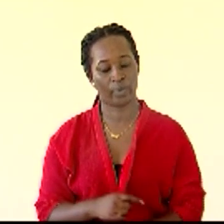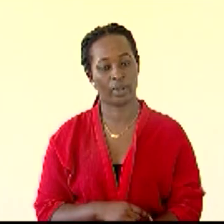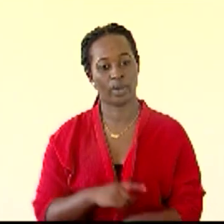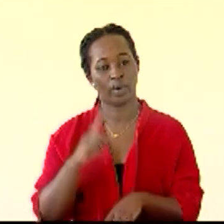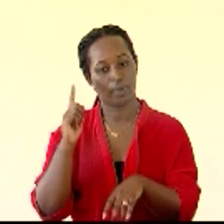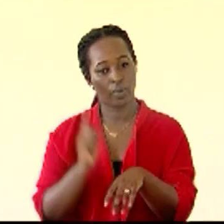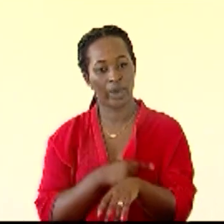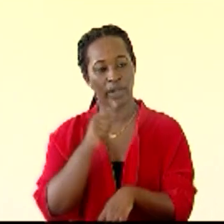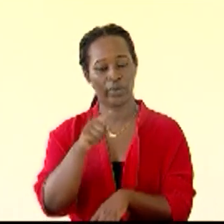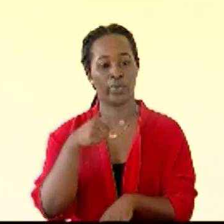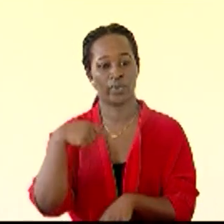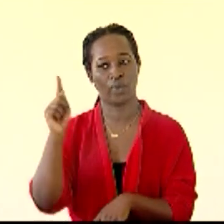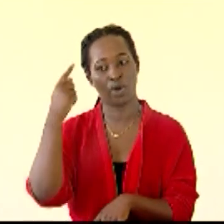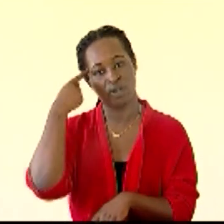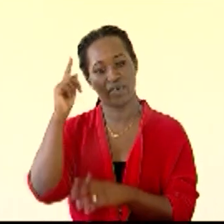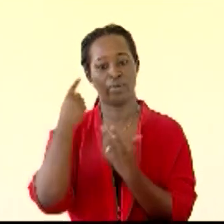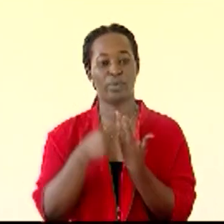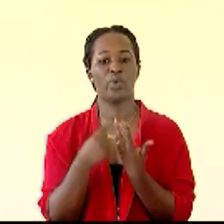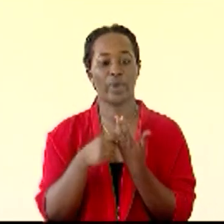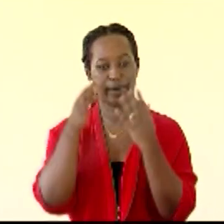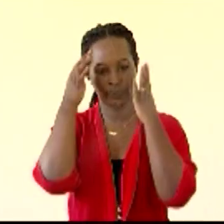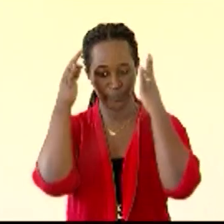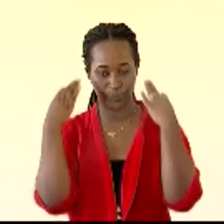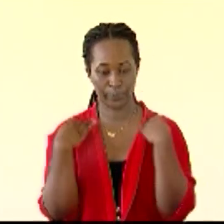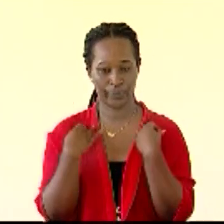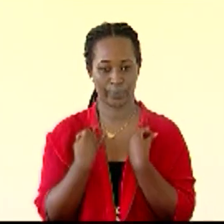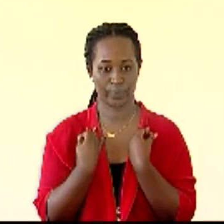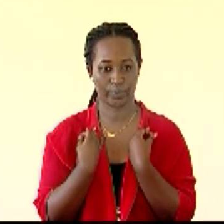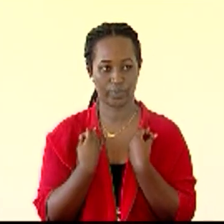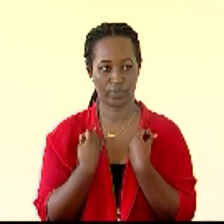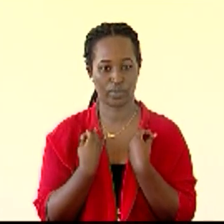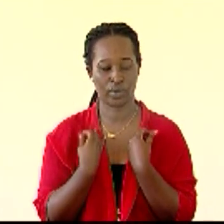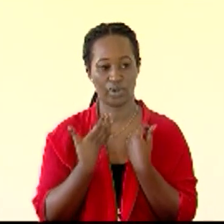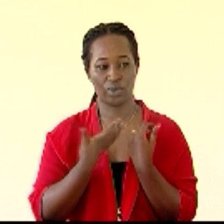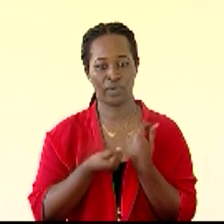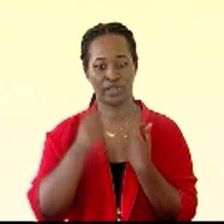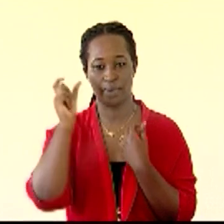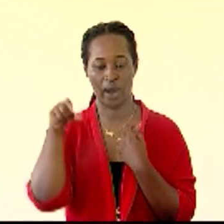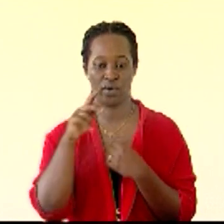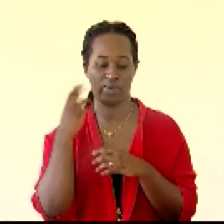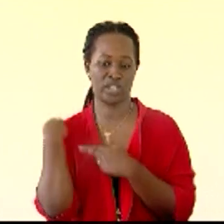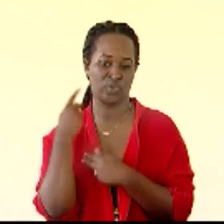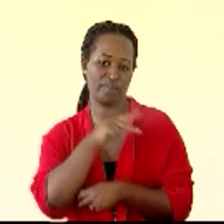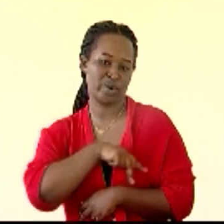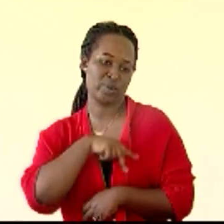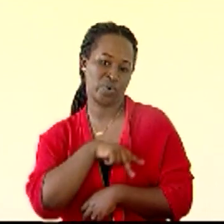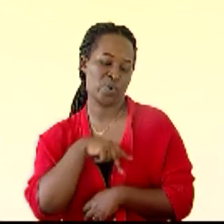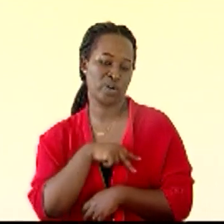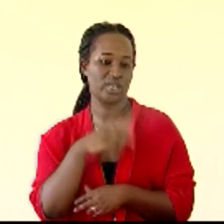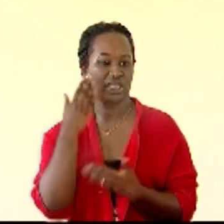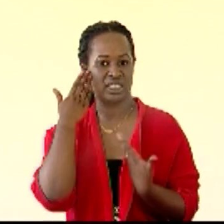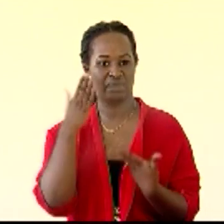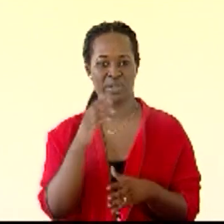when you go for a wedding and you have these people muita protocole, I don't know how